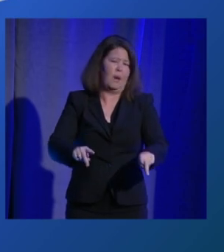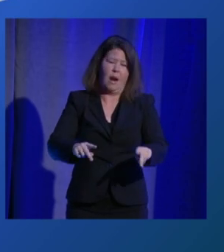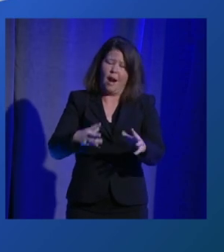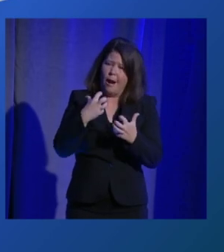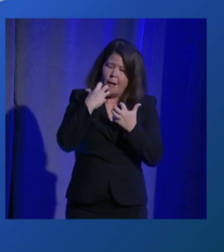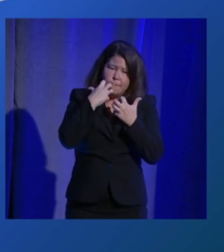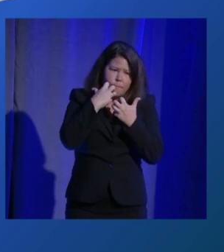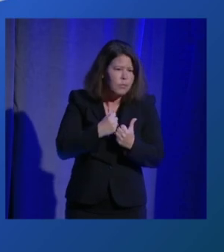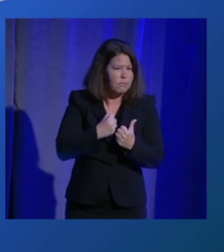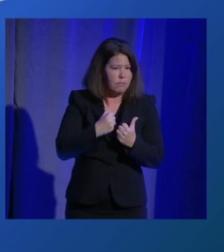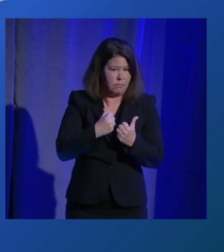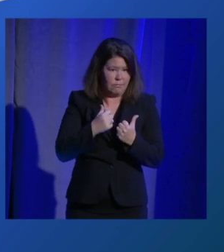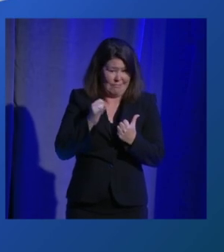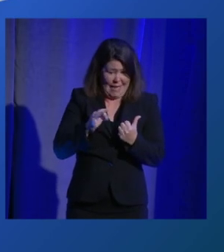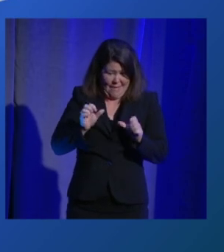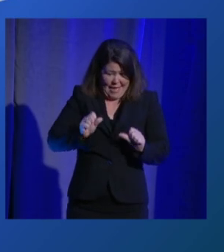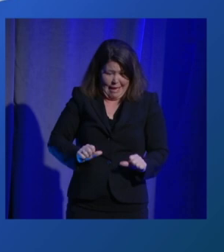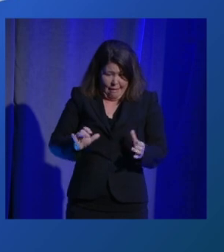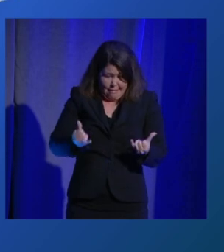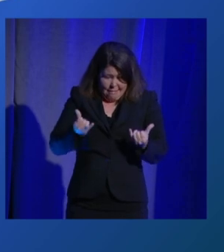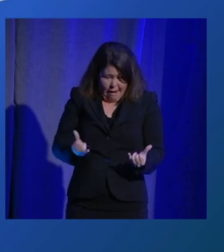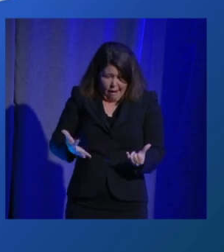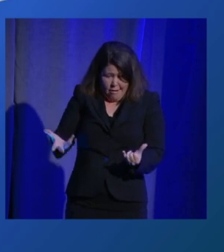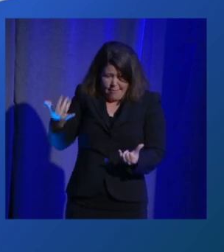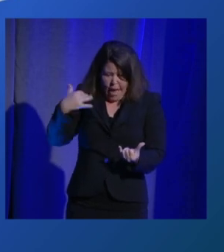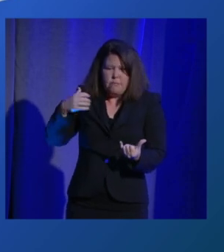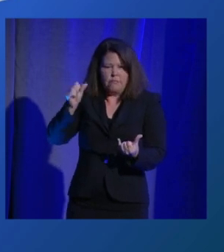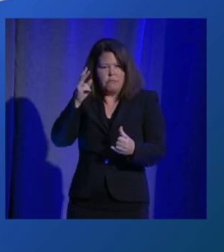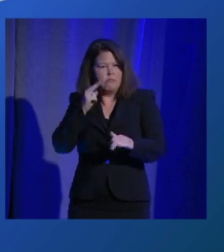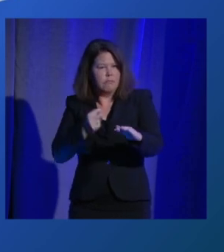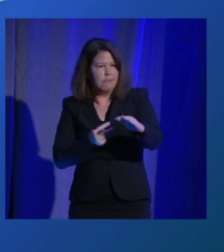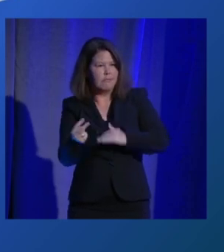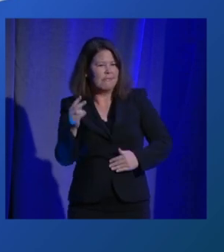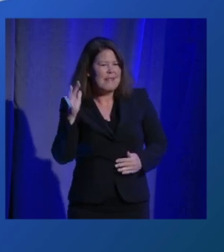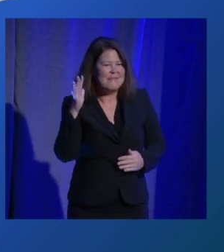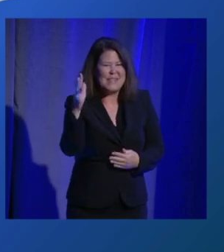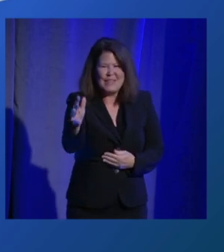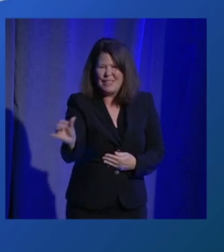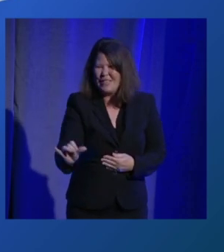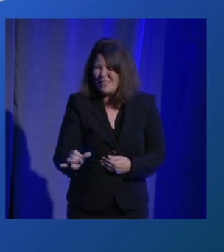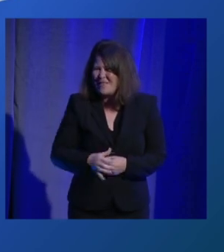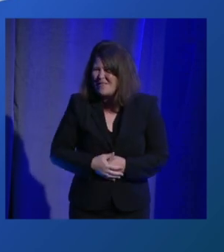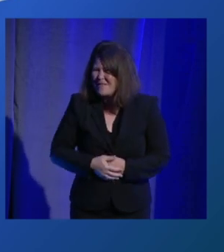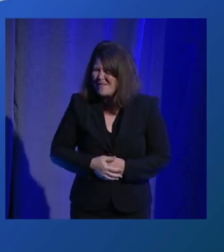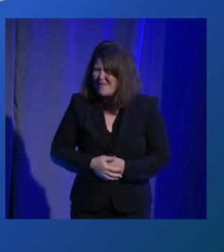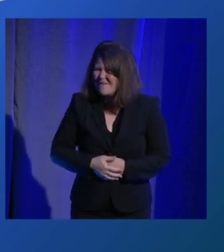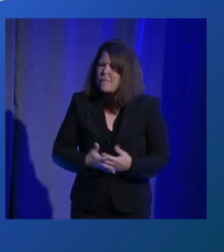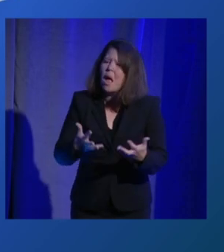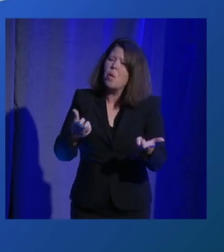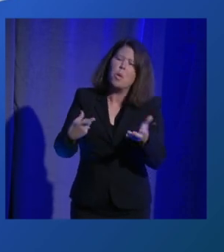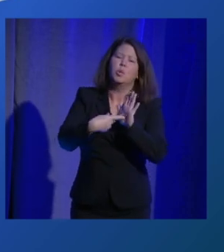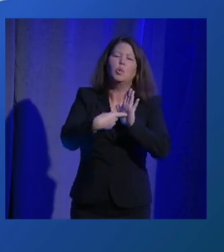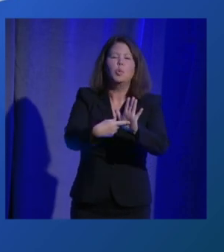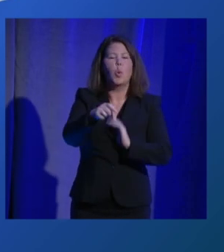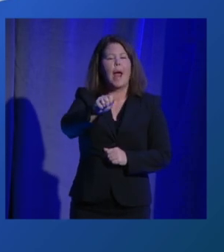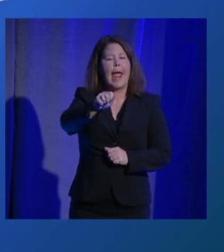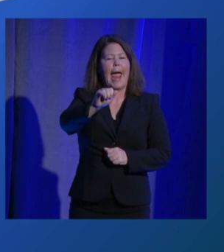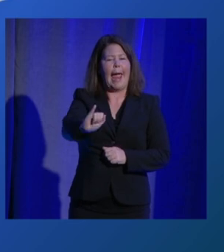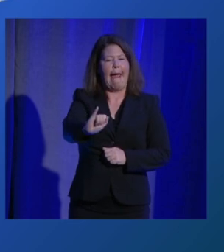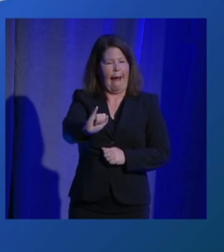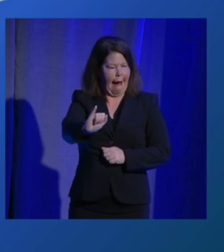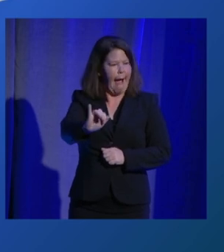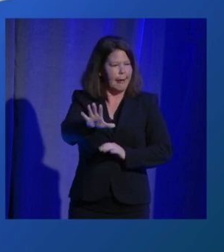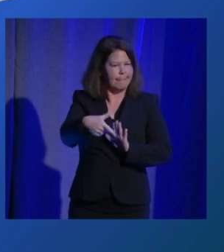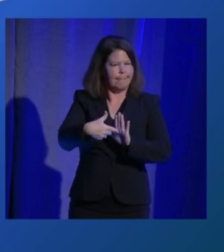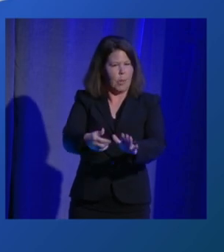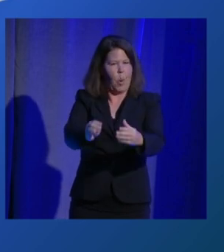the future now I just want to give you a quick review of kind of AI by the numbers and I bring this up